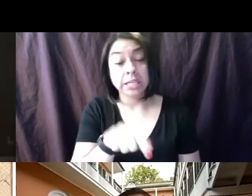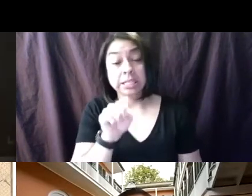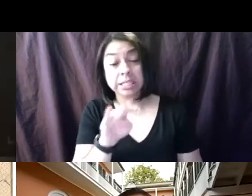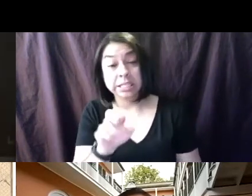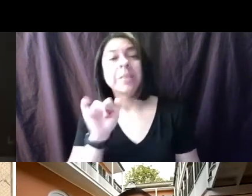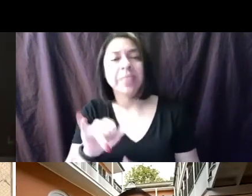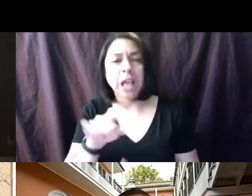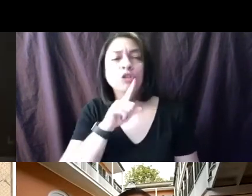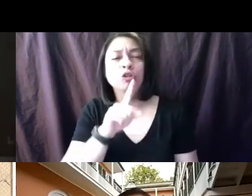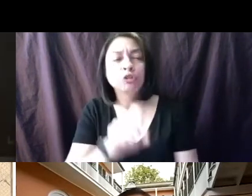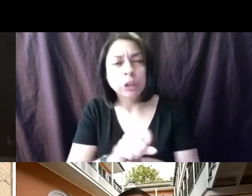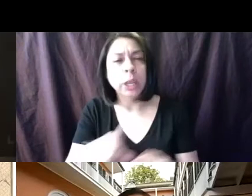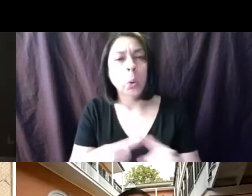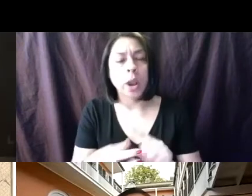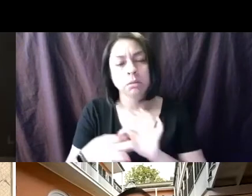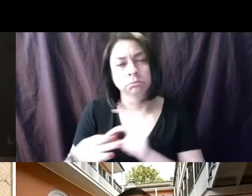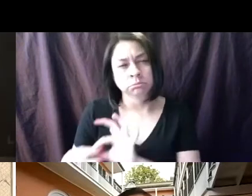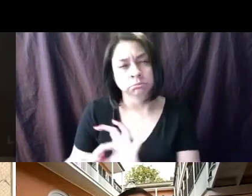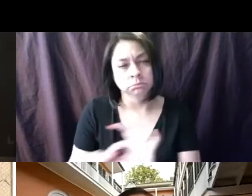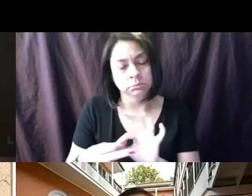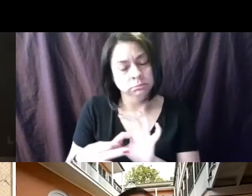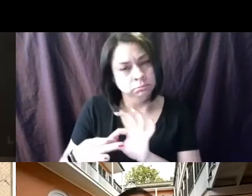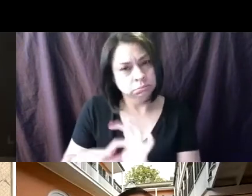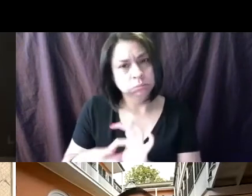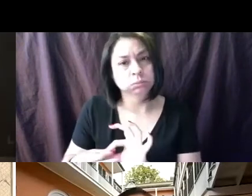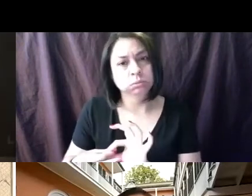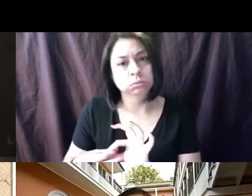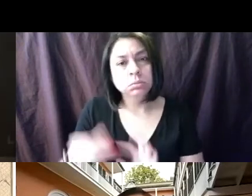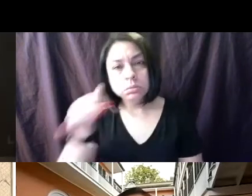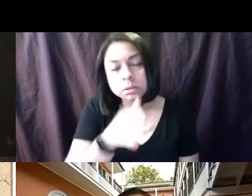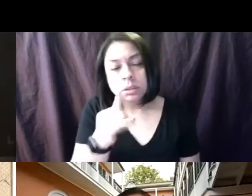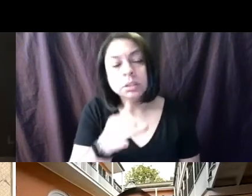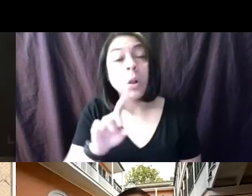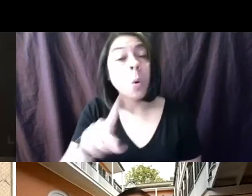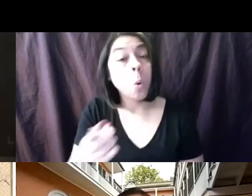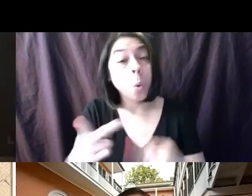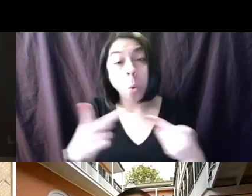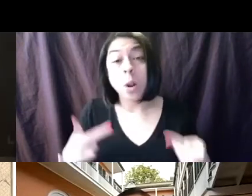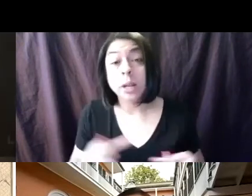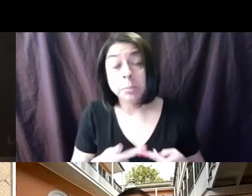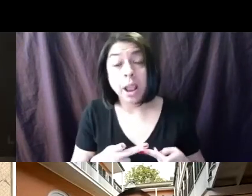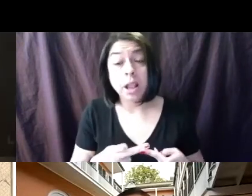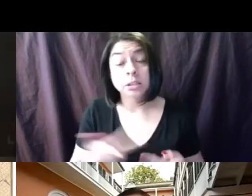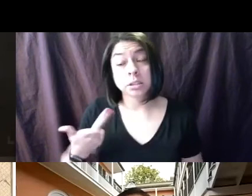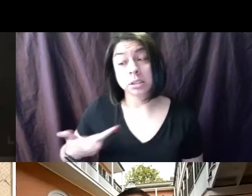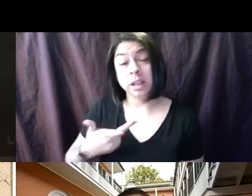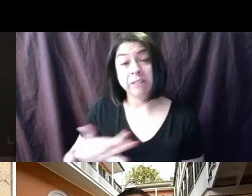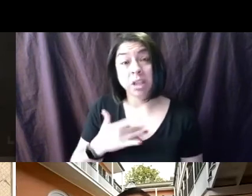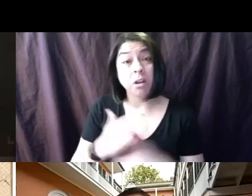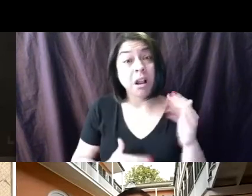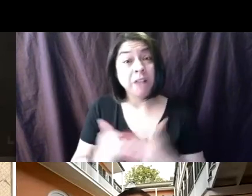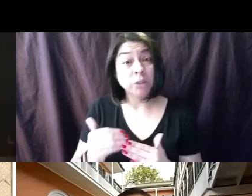bond connected. And our only place that we felt comfortable